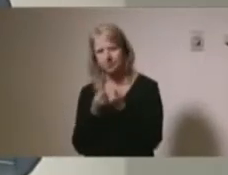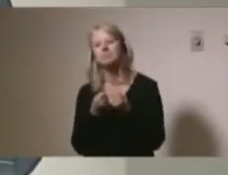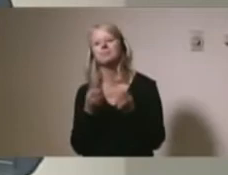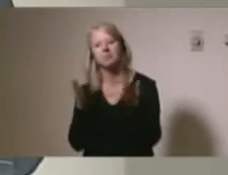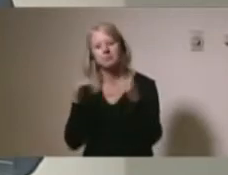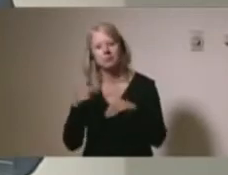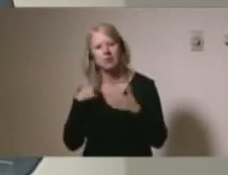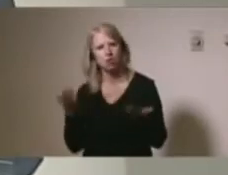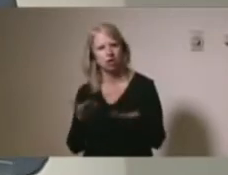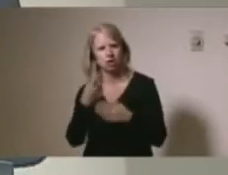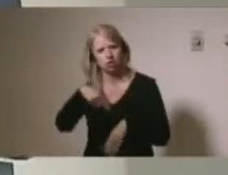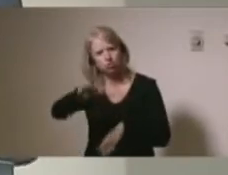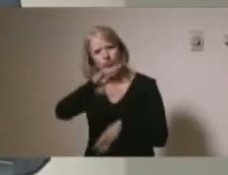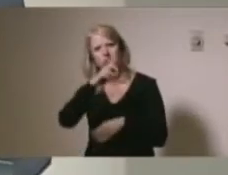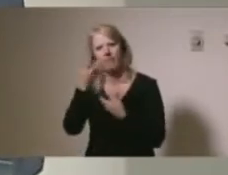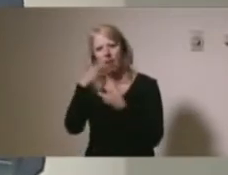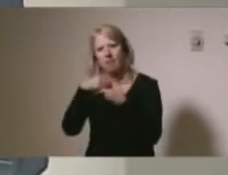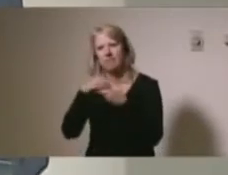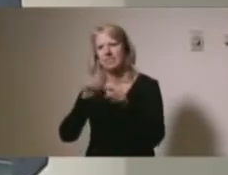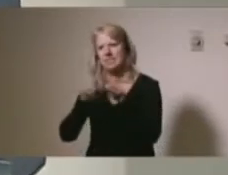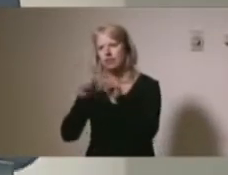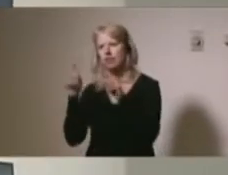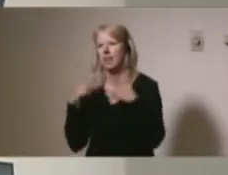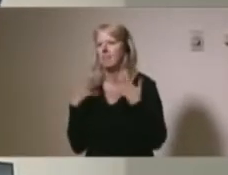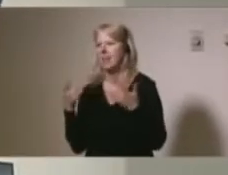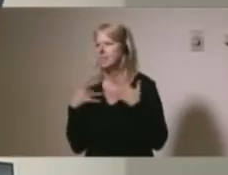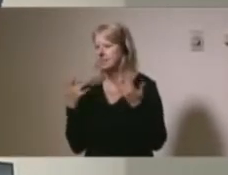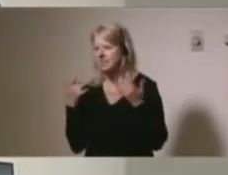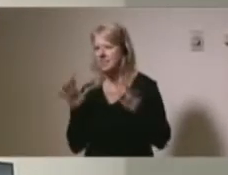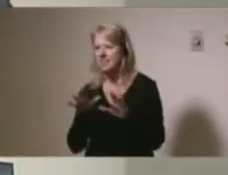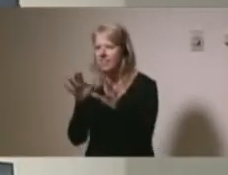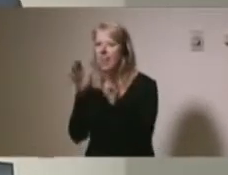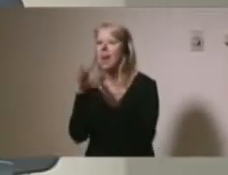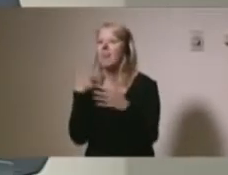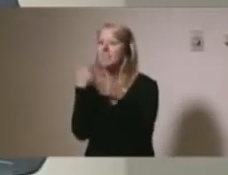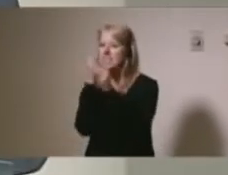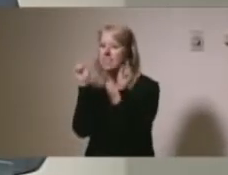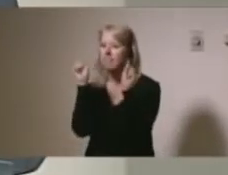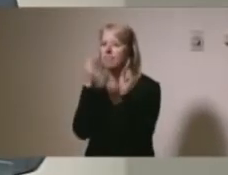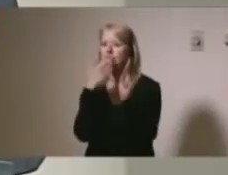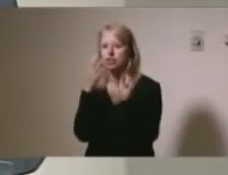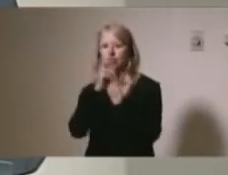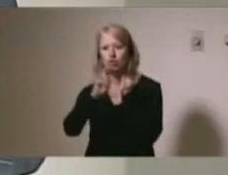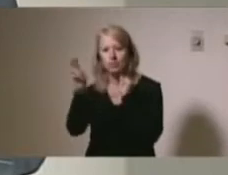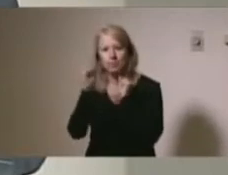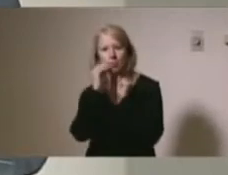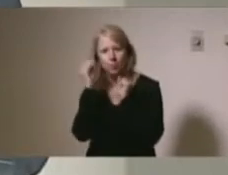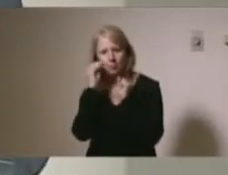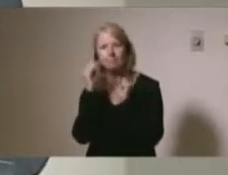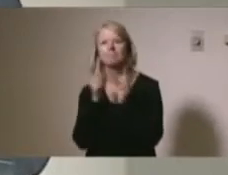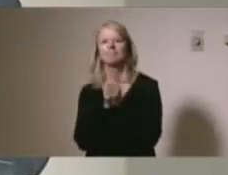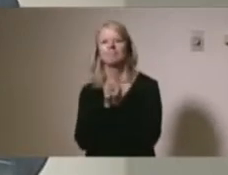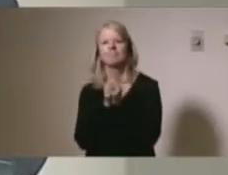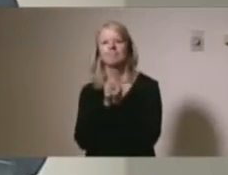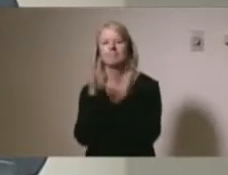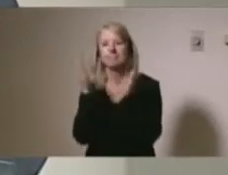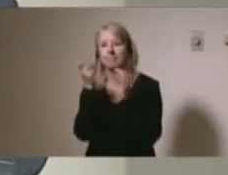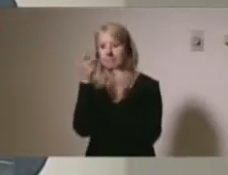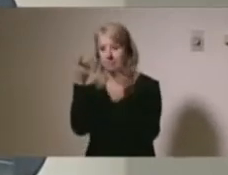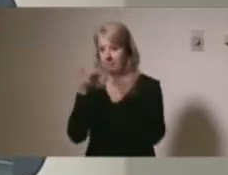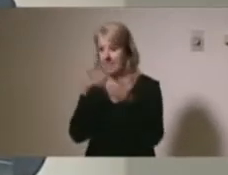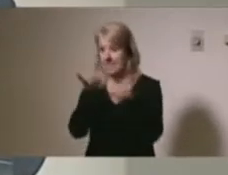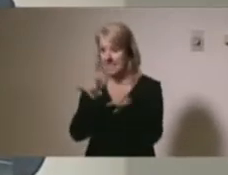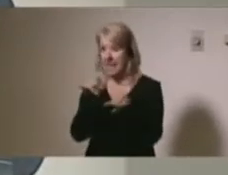these activities. And a good trip home. I'll invite you to stay because a meal is